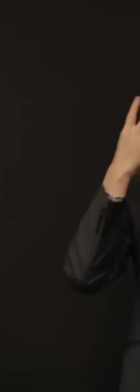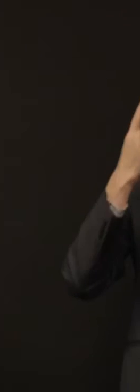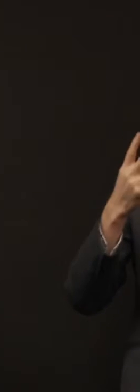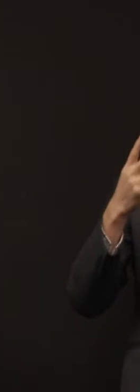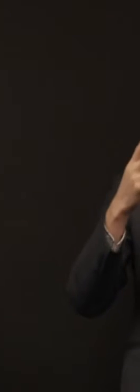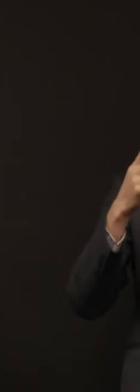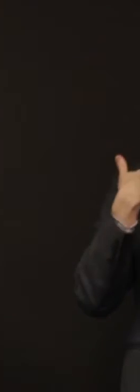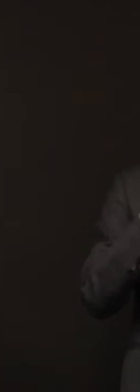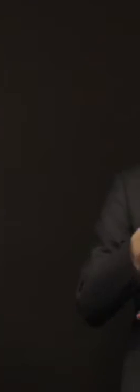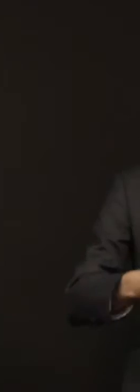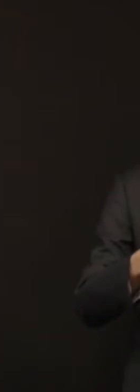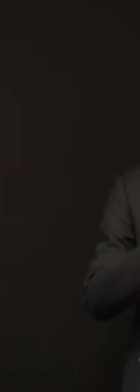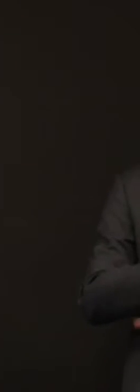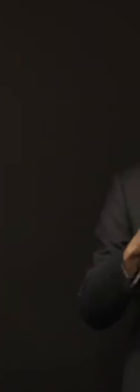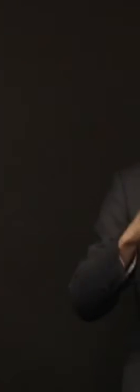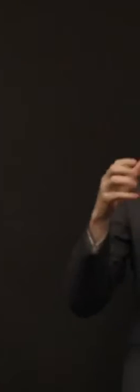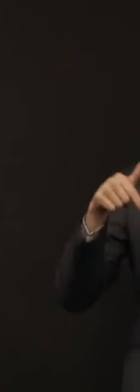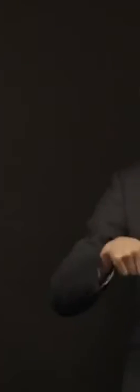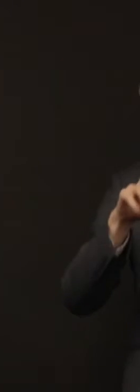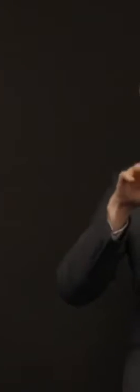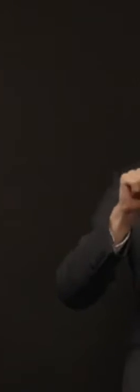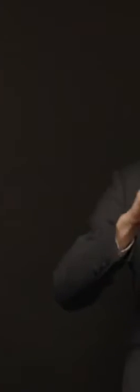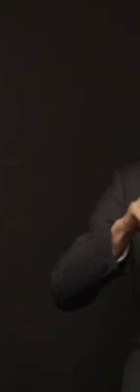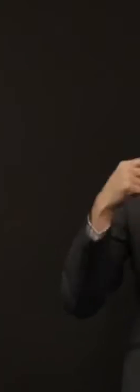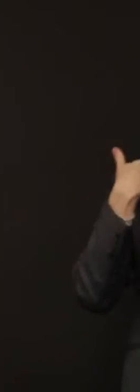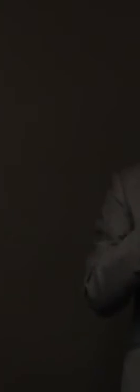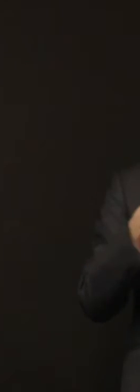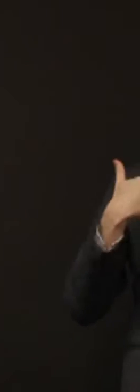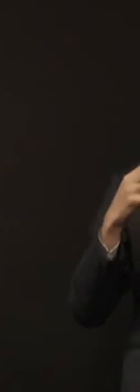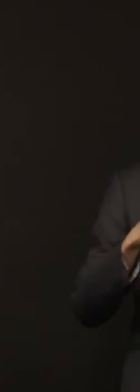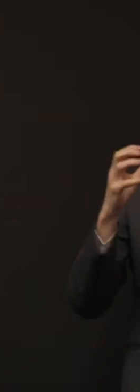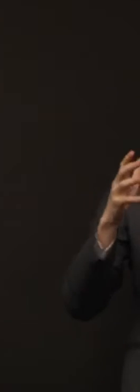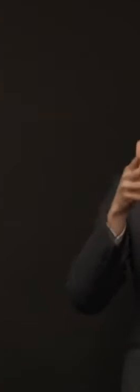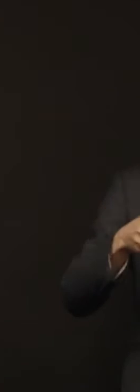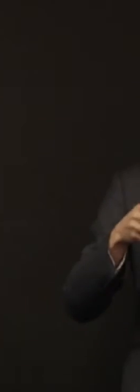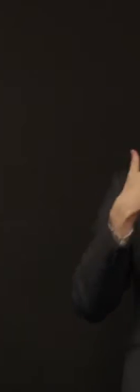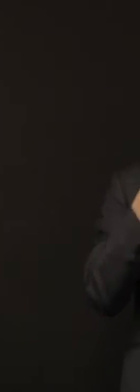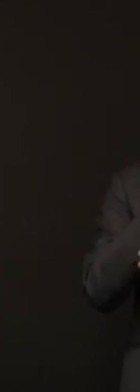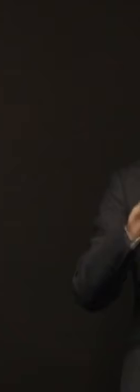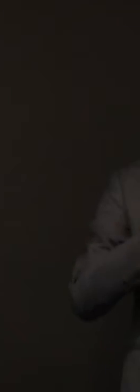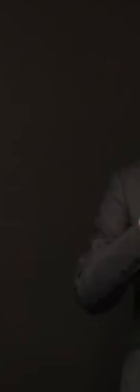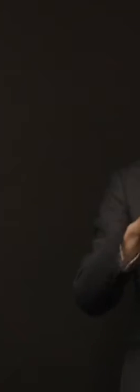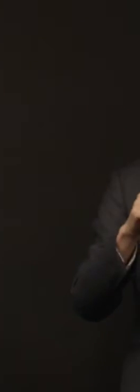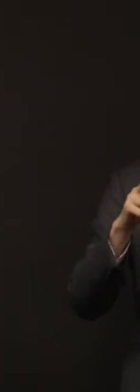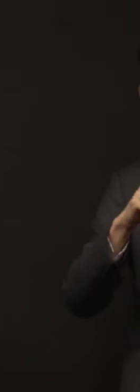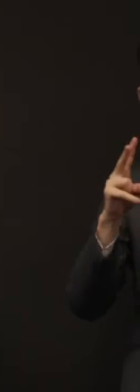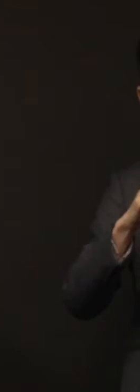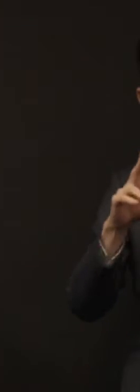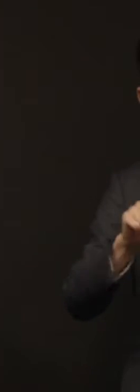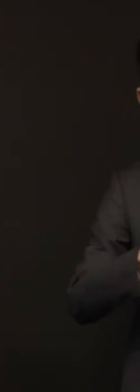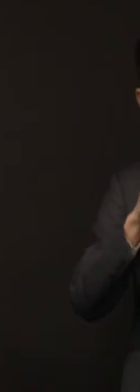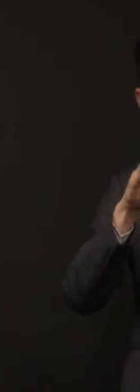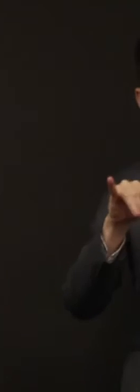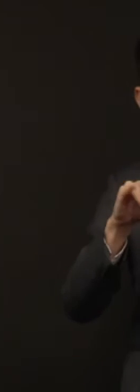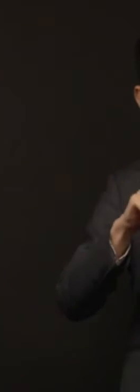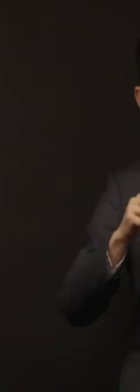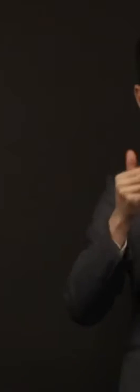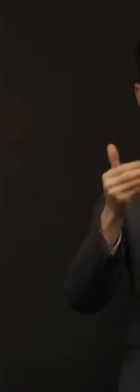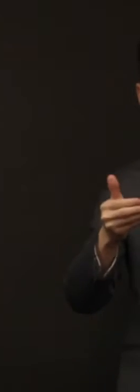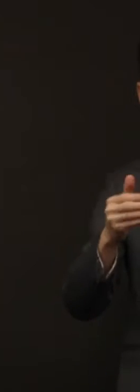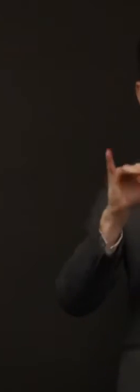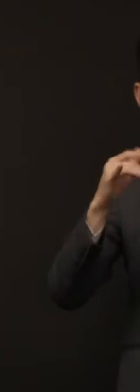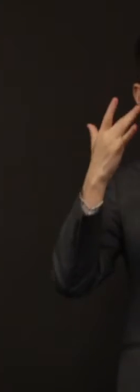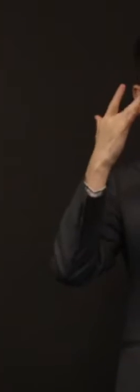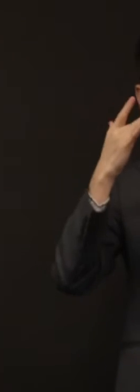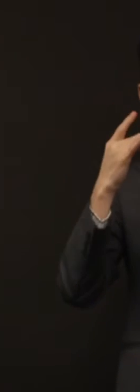long way in this country, but we still have a very long way to go. A very long way to go. And that's why the